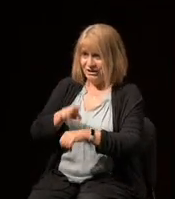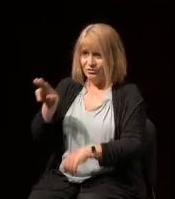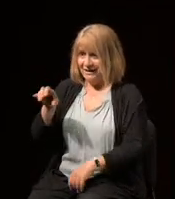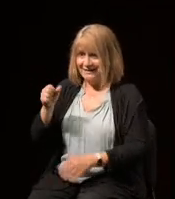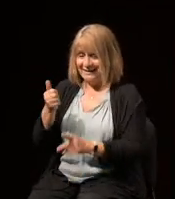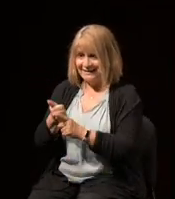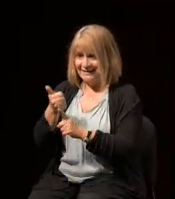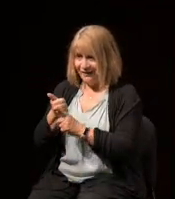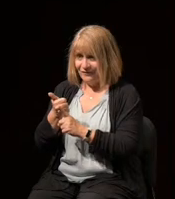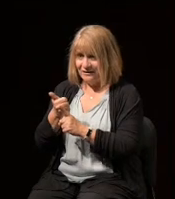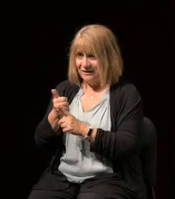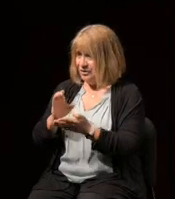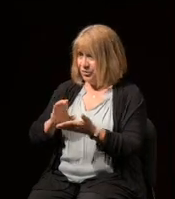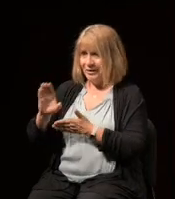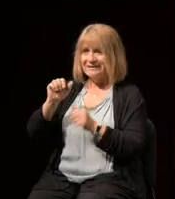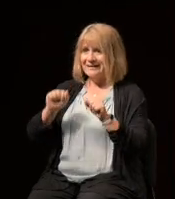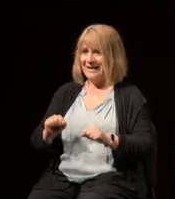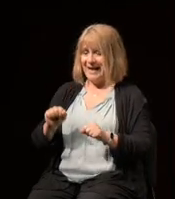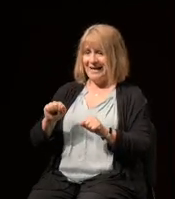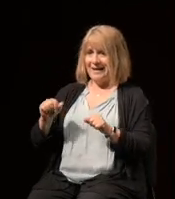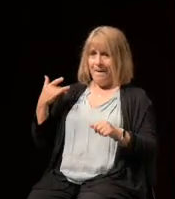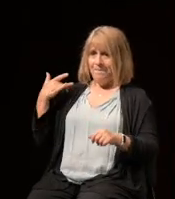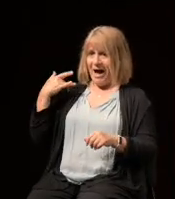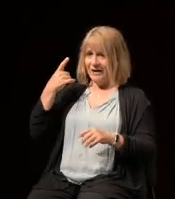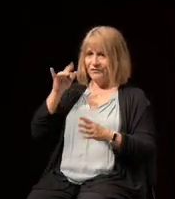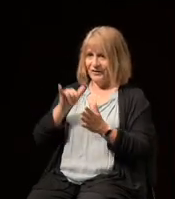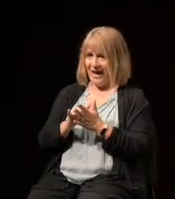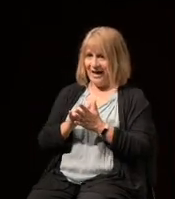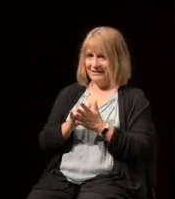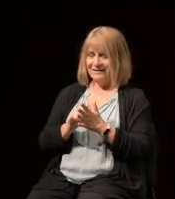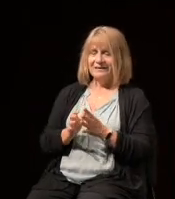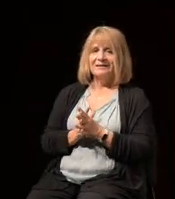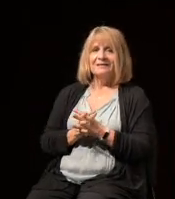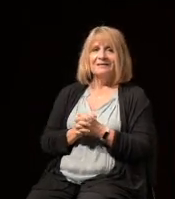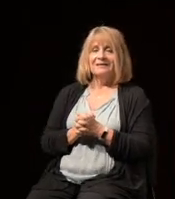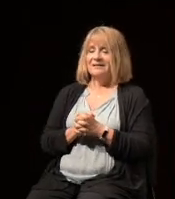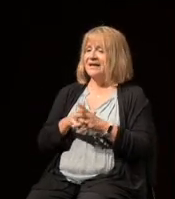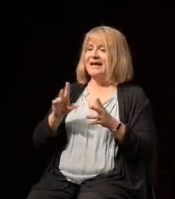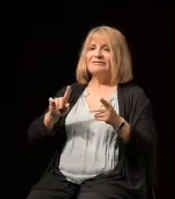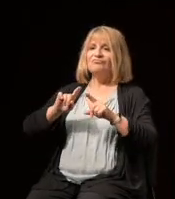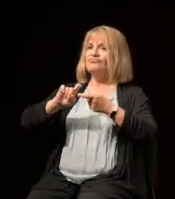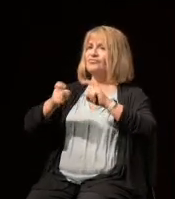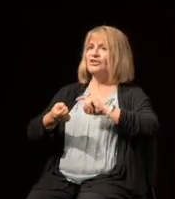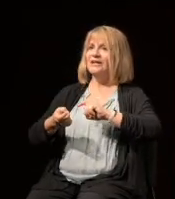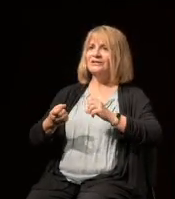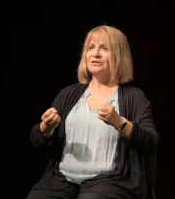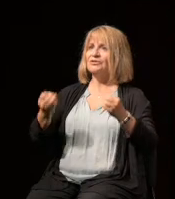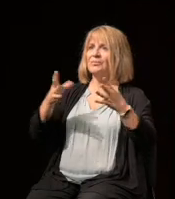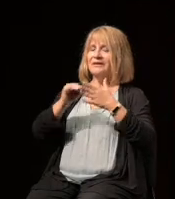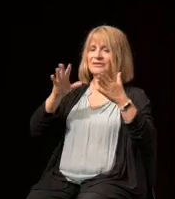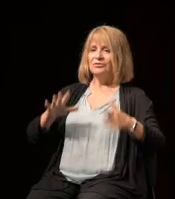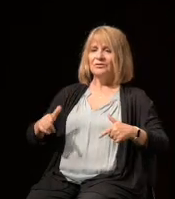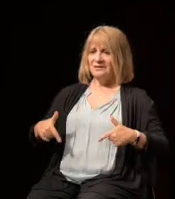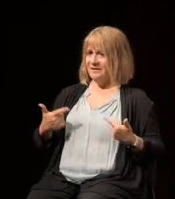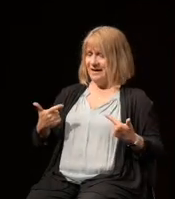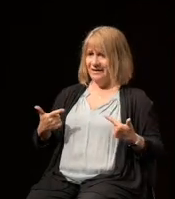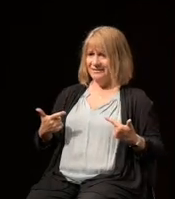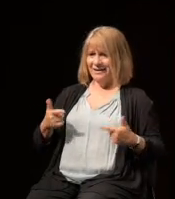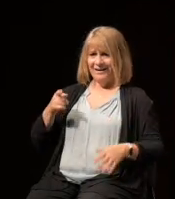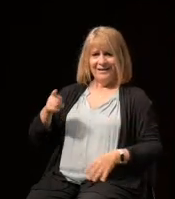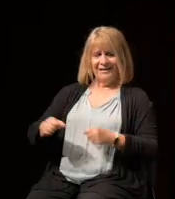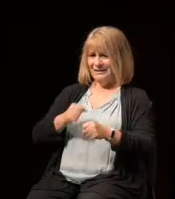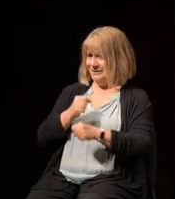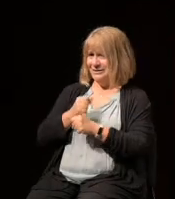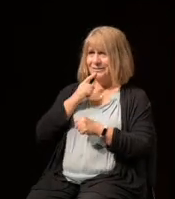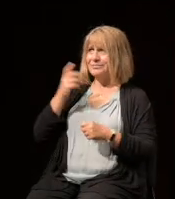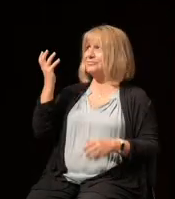difference in the lives of so many students. So this year has been quite a year for everybody. It's been full of